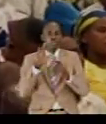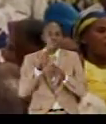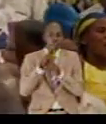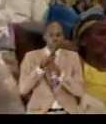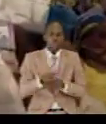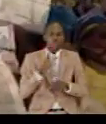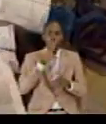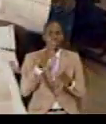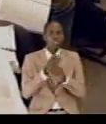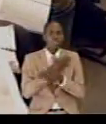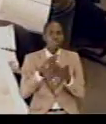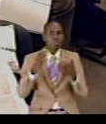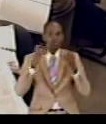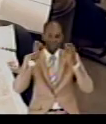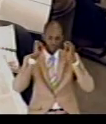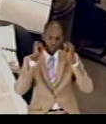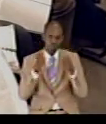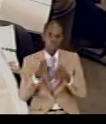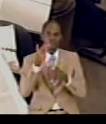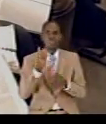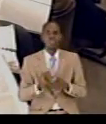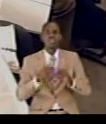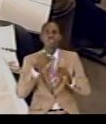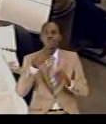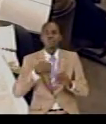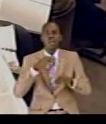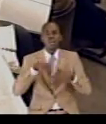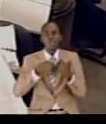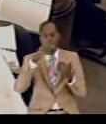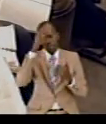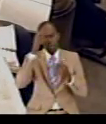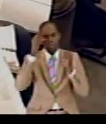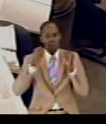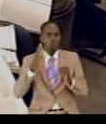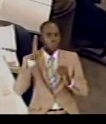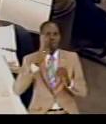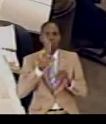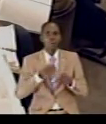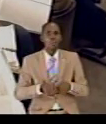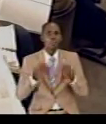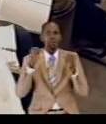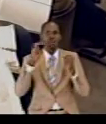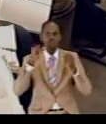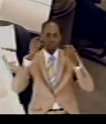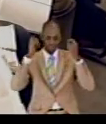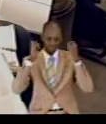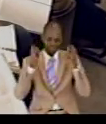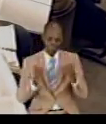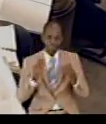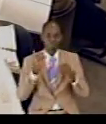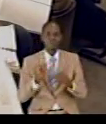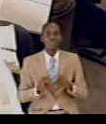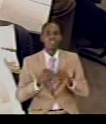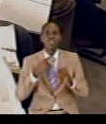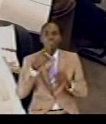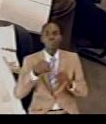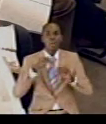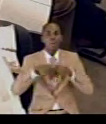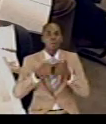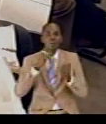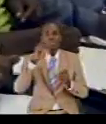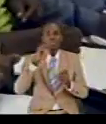away. Tell me how the demon's power will be broken. Tell me how the job will